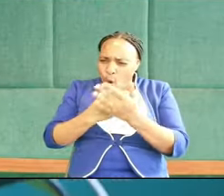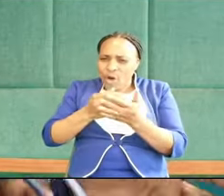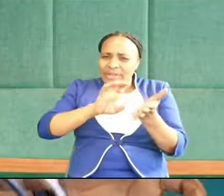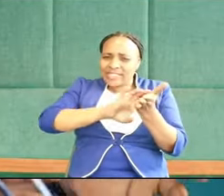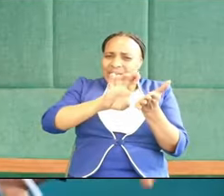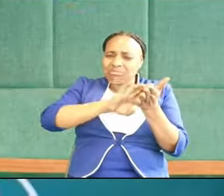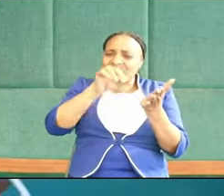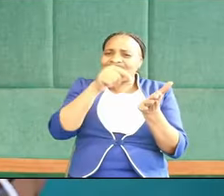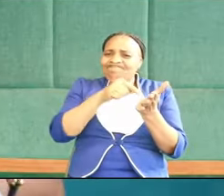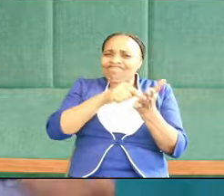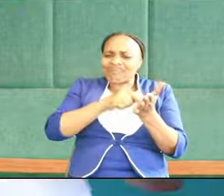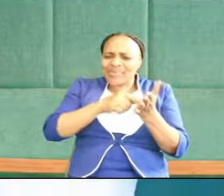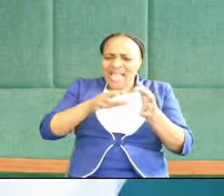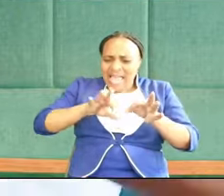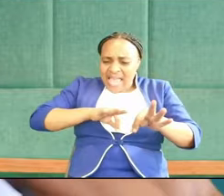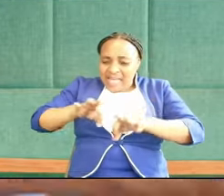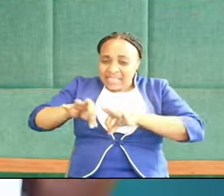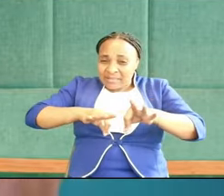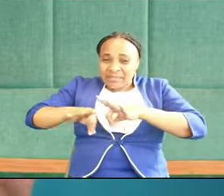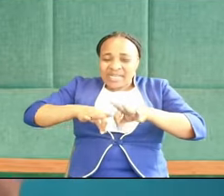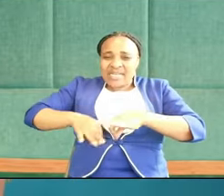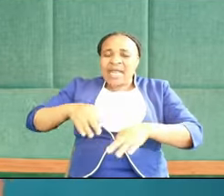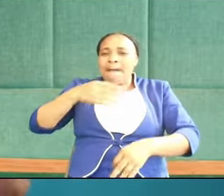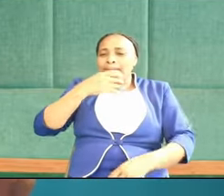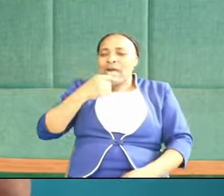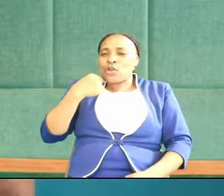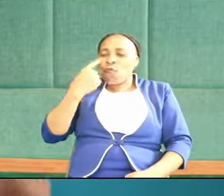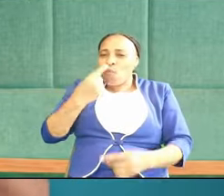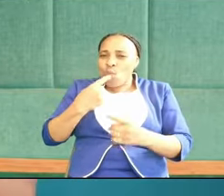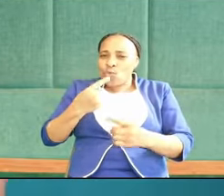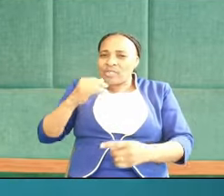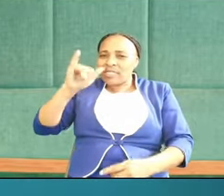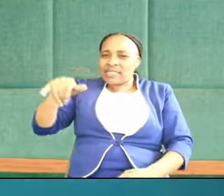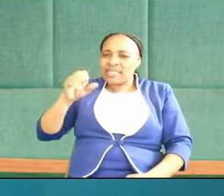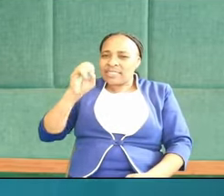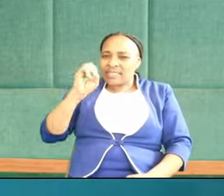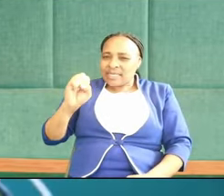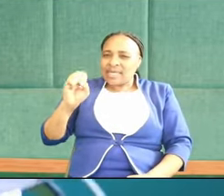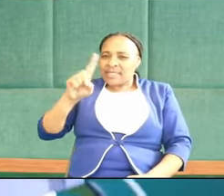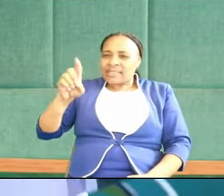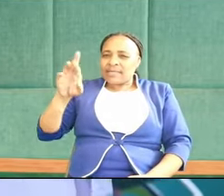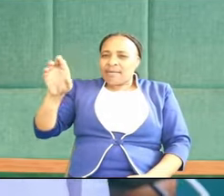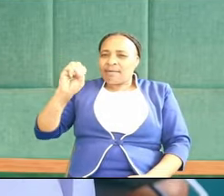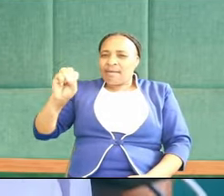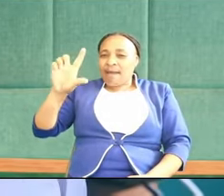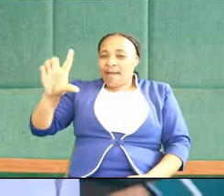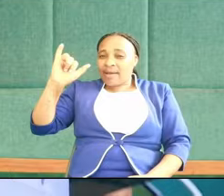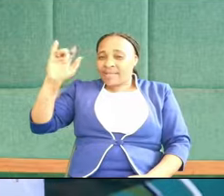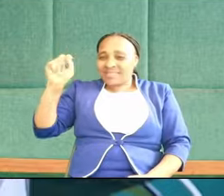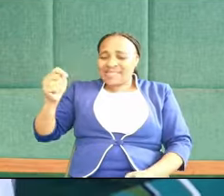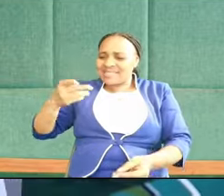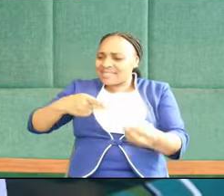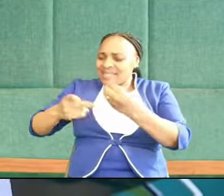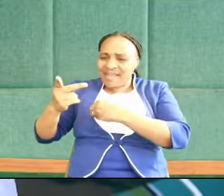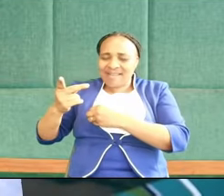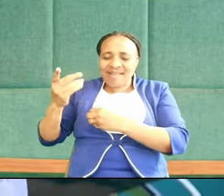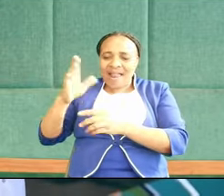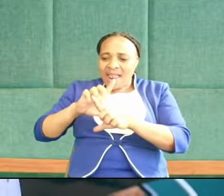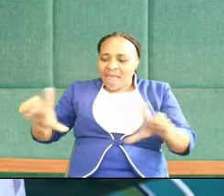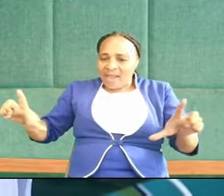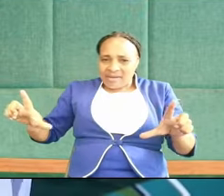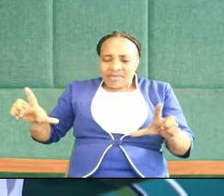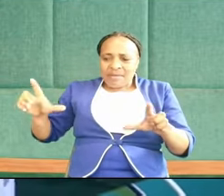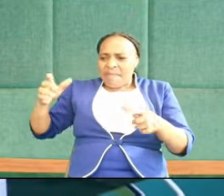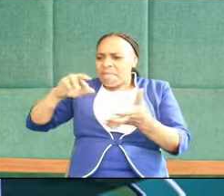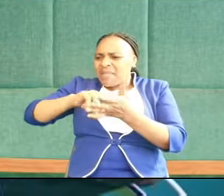is described as the Jezreelite. Naboth selling the land is selling his